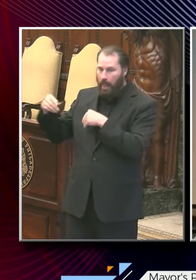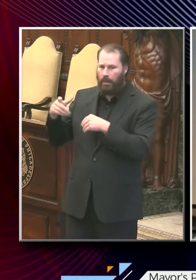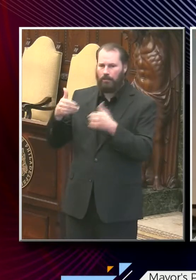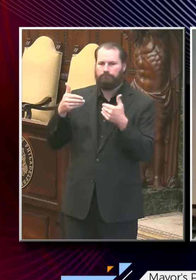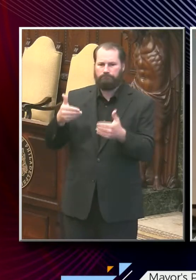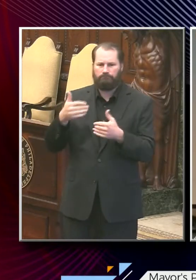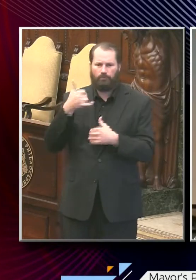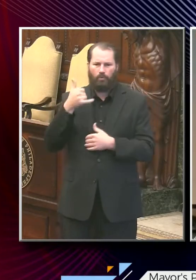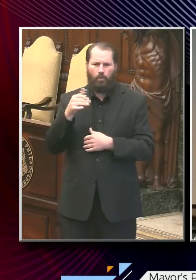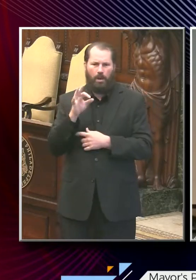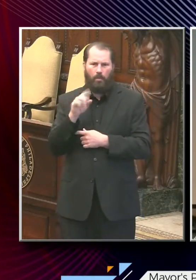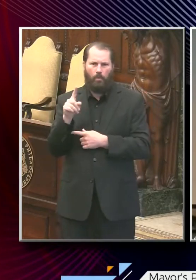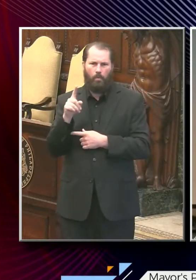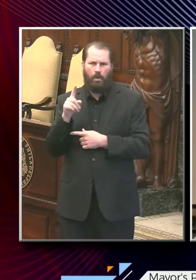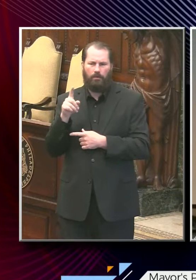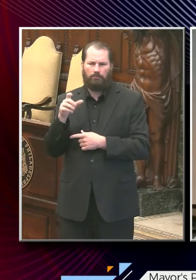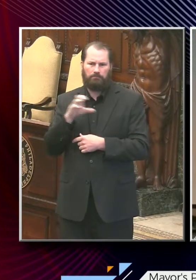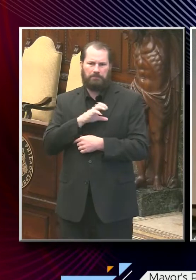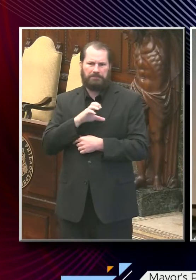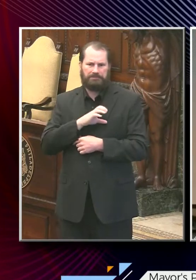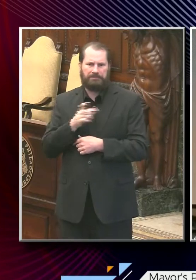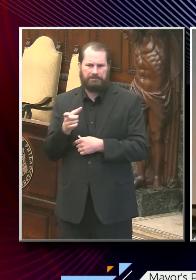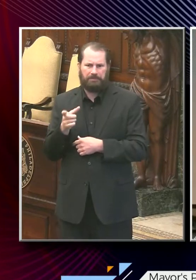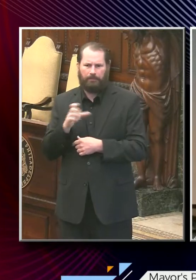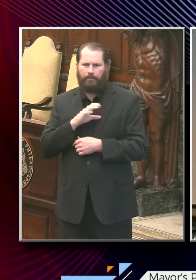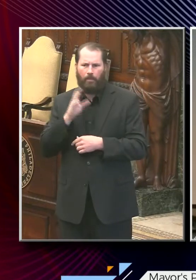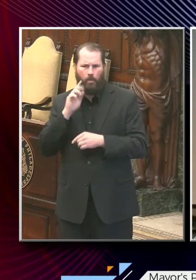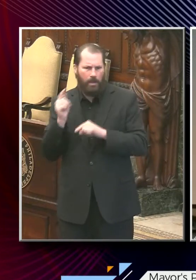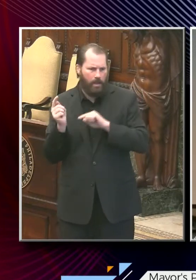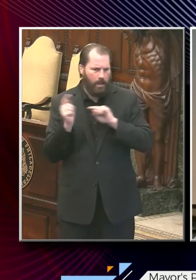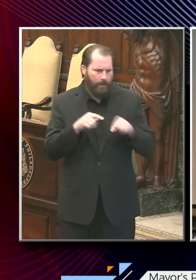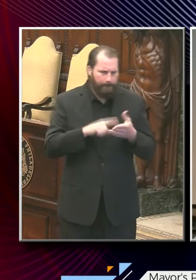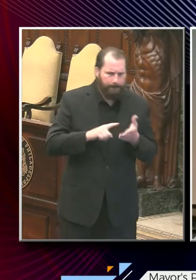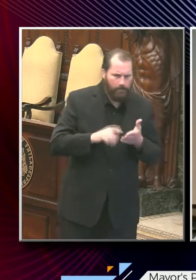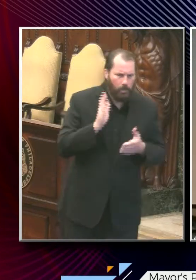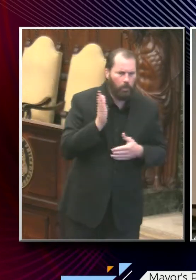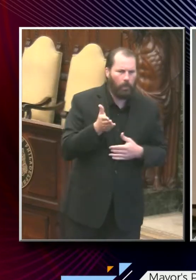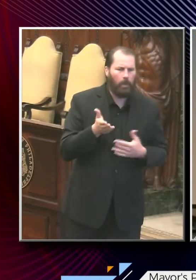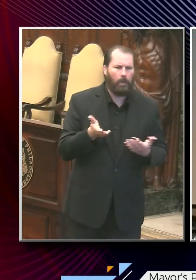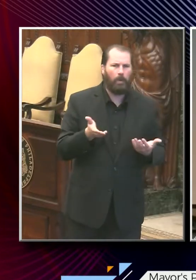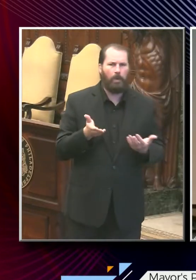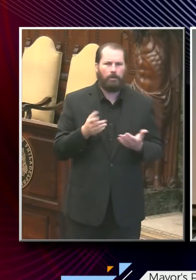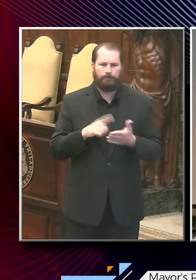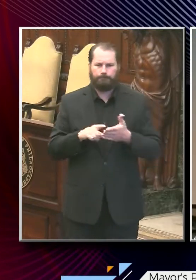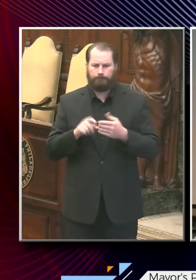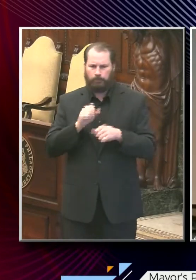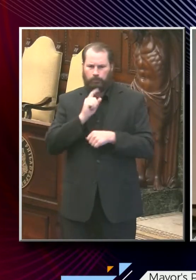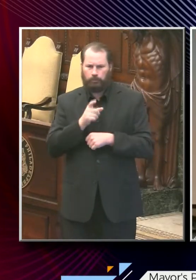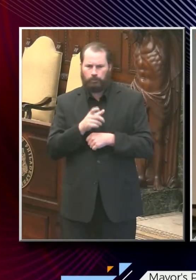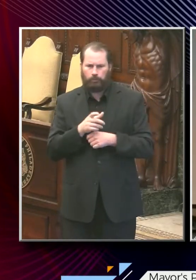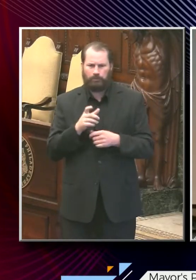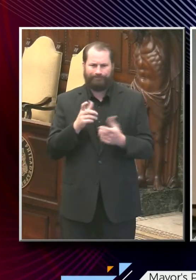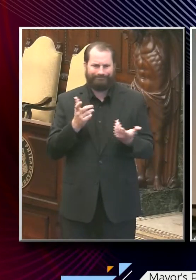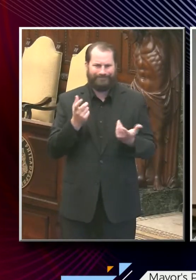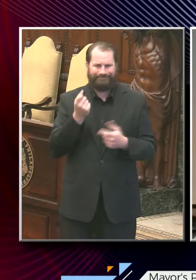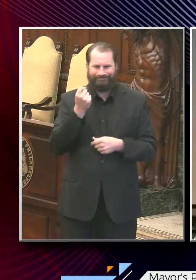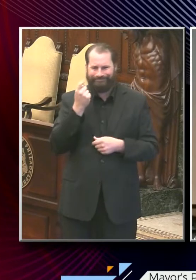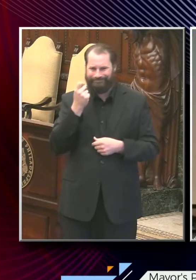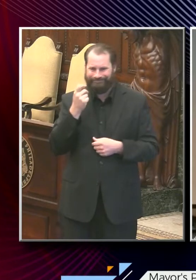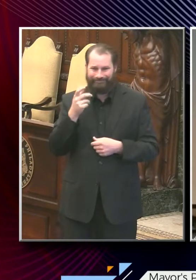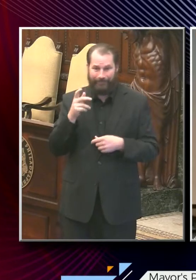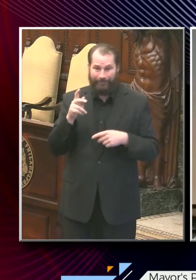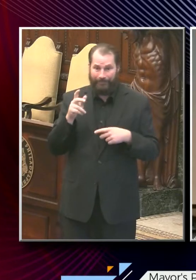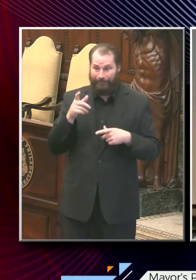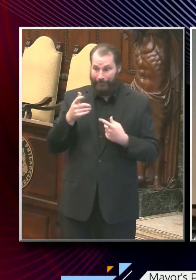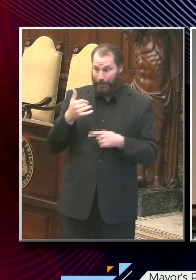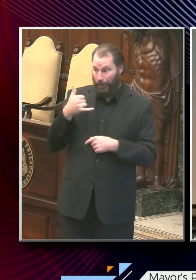district. The police will investigate reports of such activity when it's reported. However, please keep in mind that enforcement is